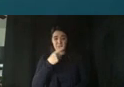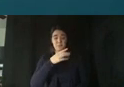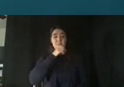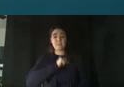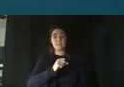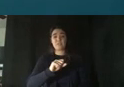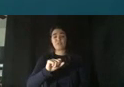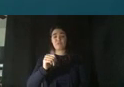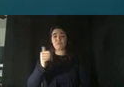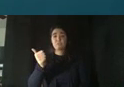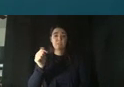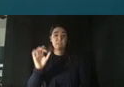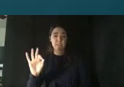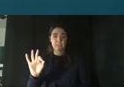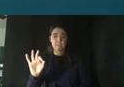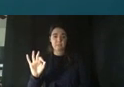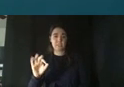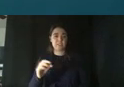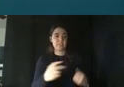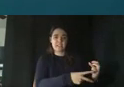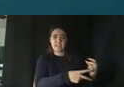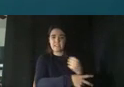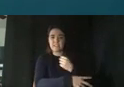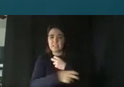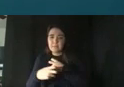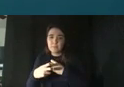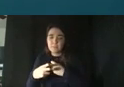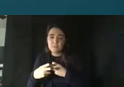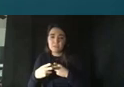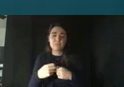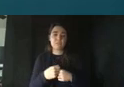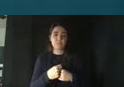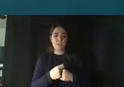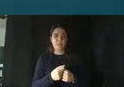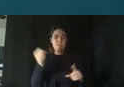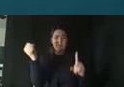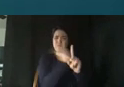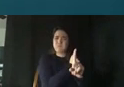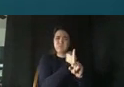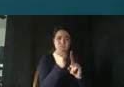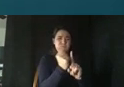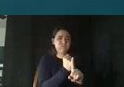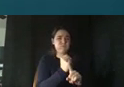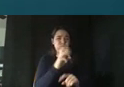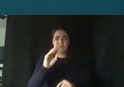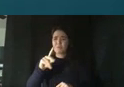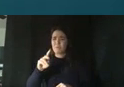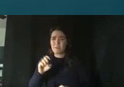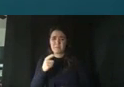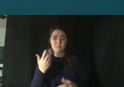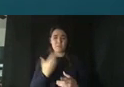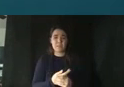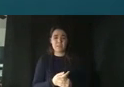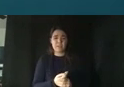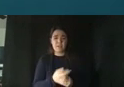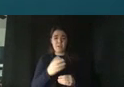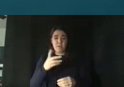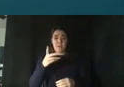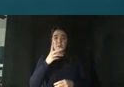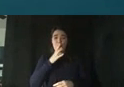her, brutally attacked her and raped her, left her in a pond to